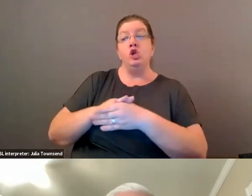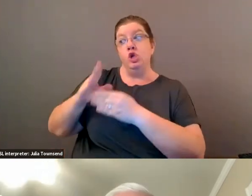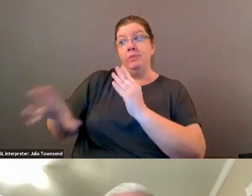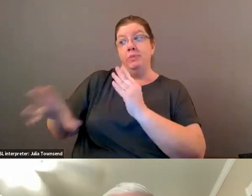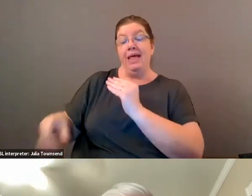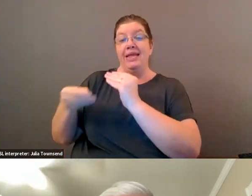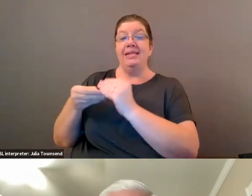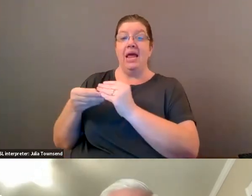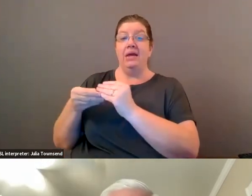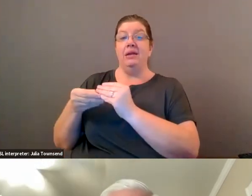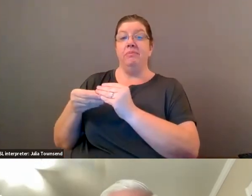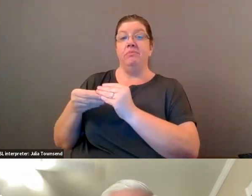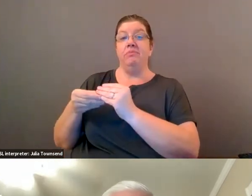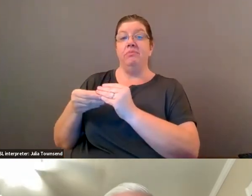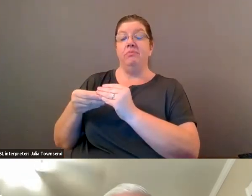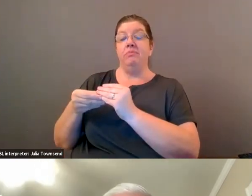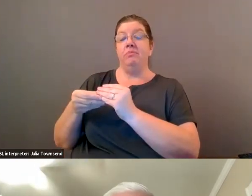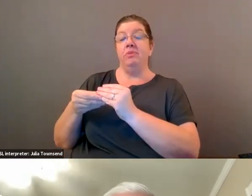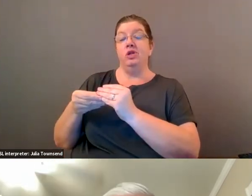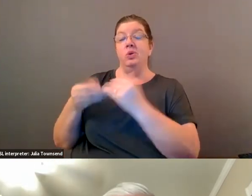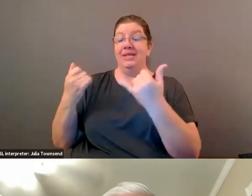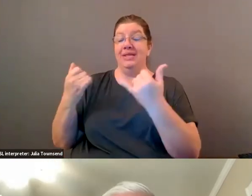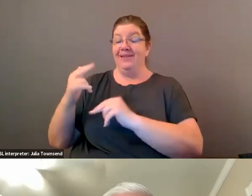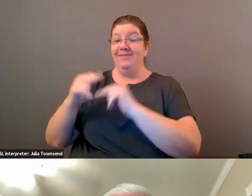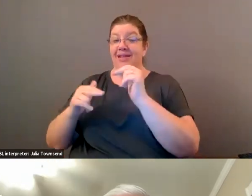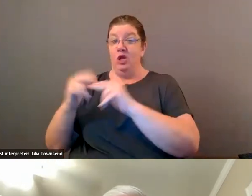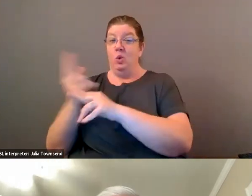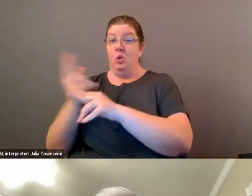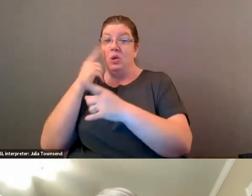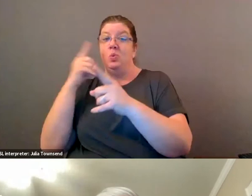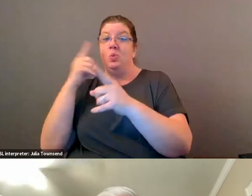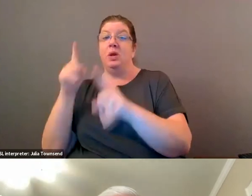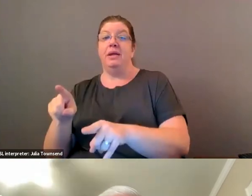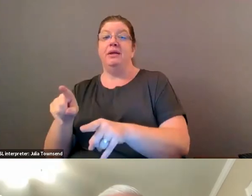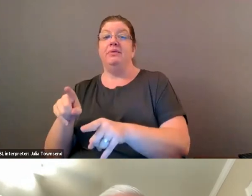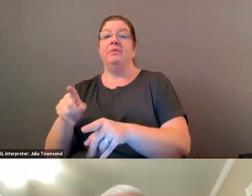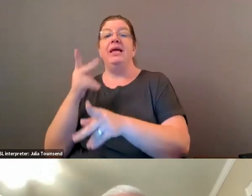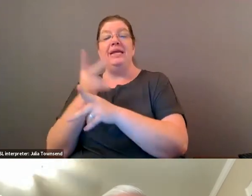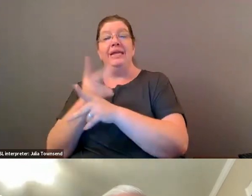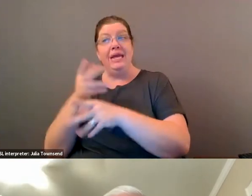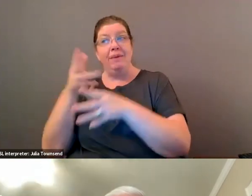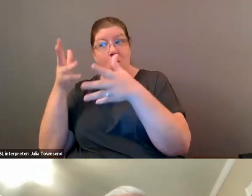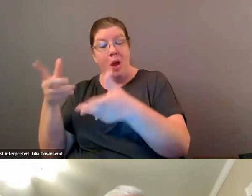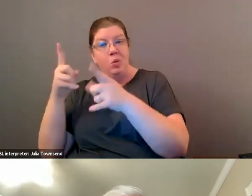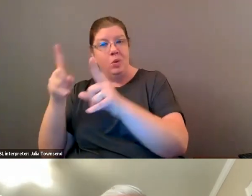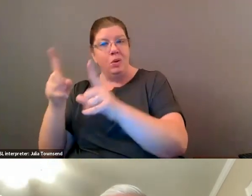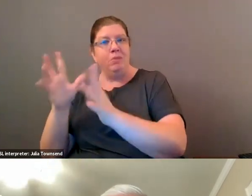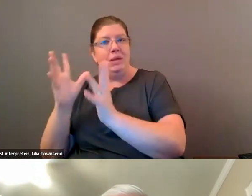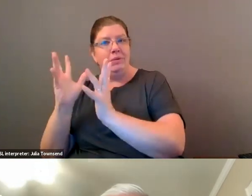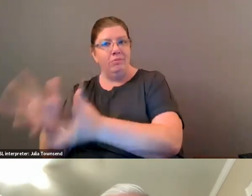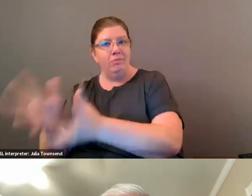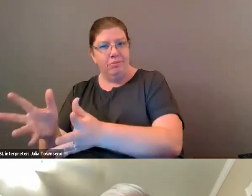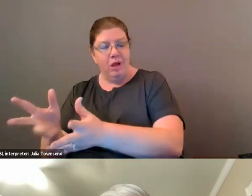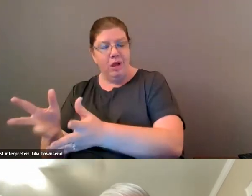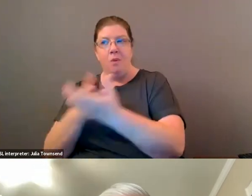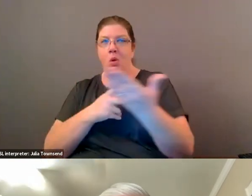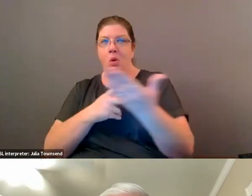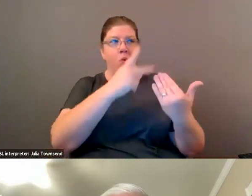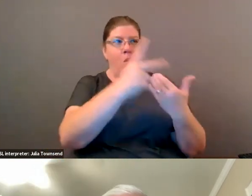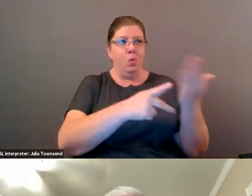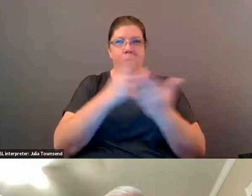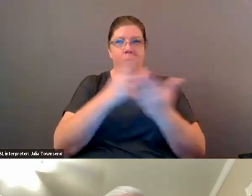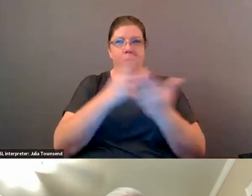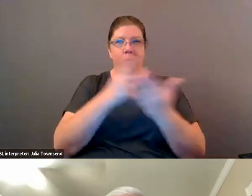and to the existing facility use agreement, keep the rest of the agreement in place, and let both programs stay where they currently